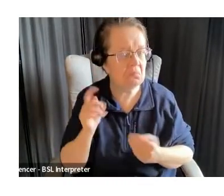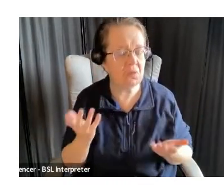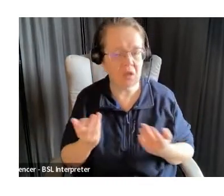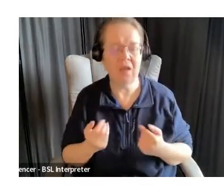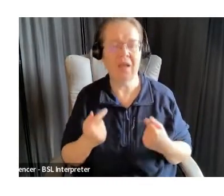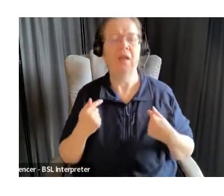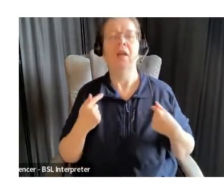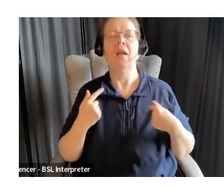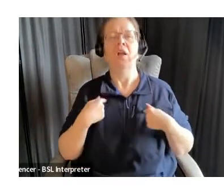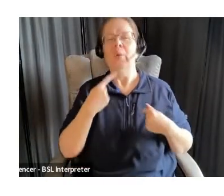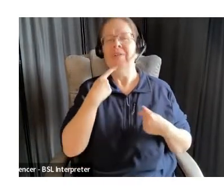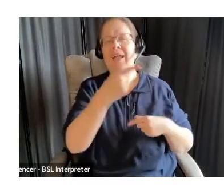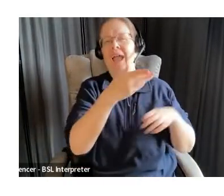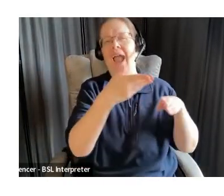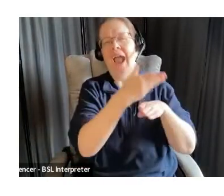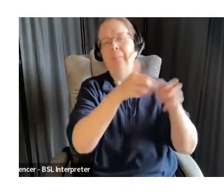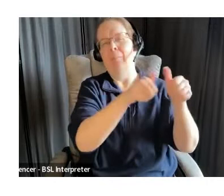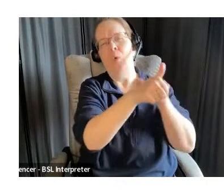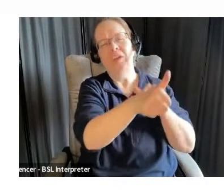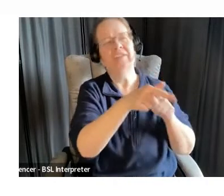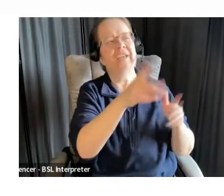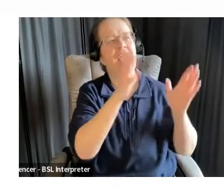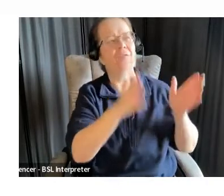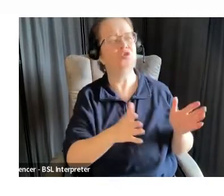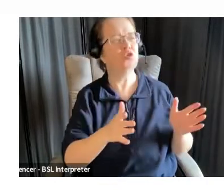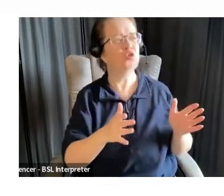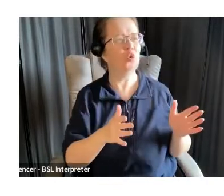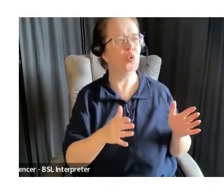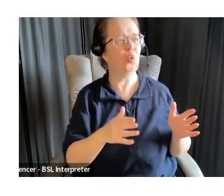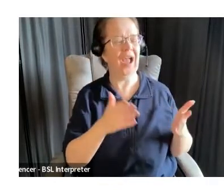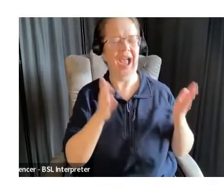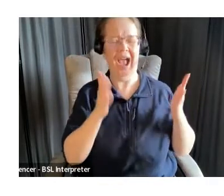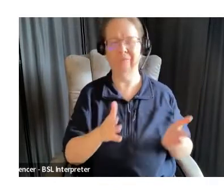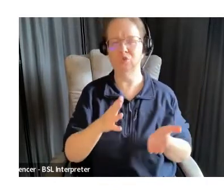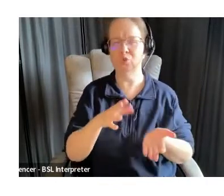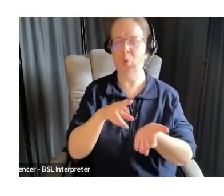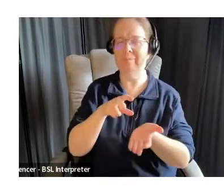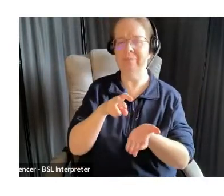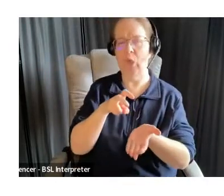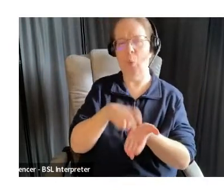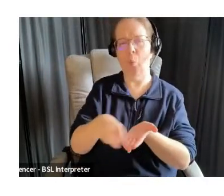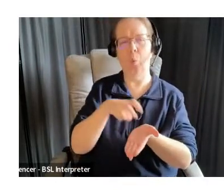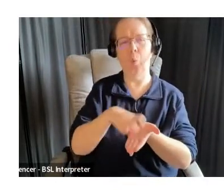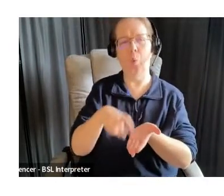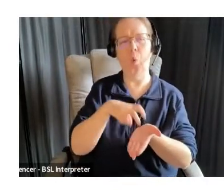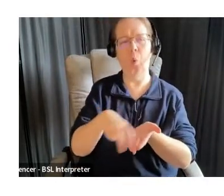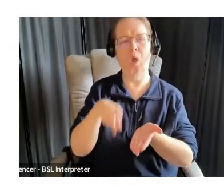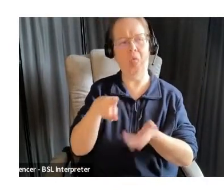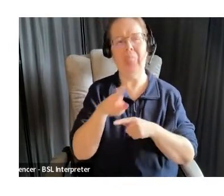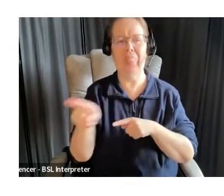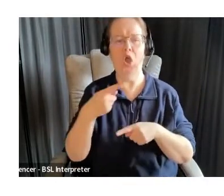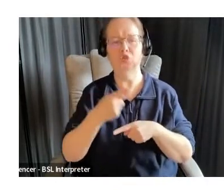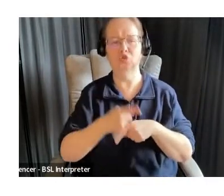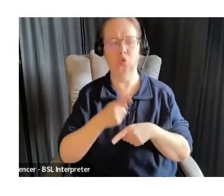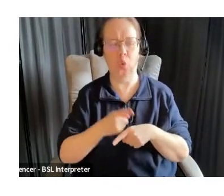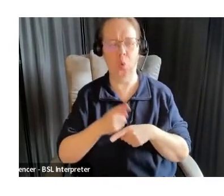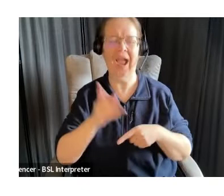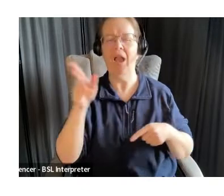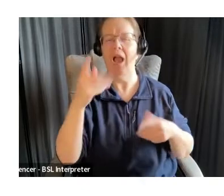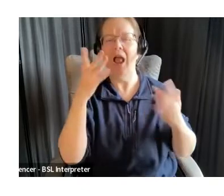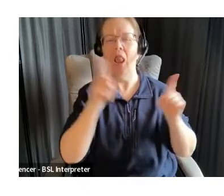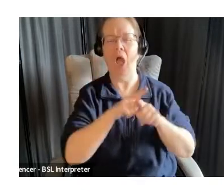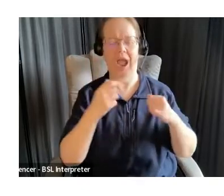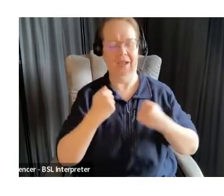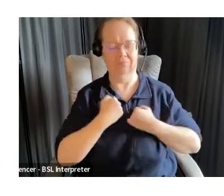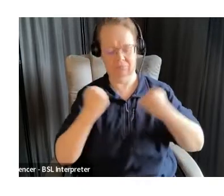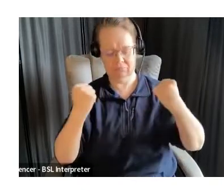about, you know, employers needing to walk the talk. Certainly it gives you insight into how